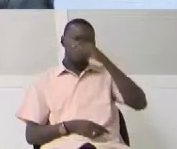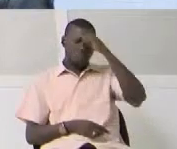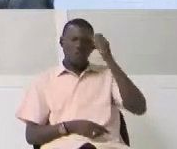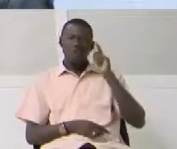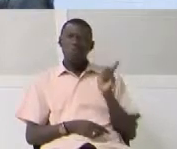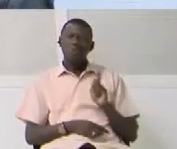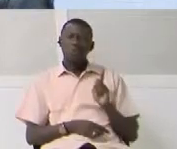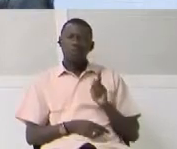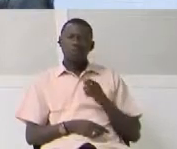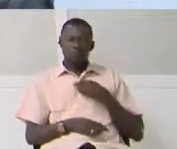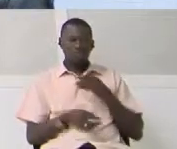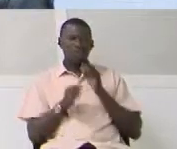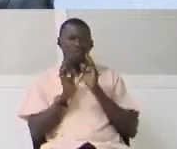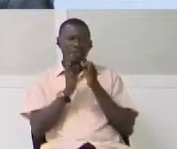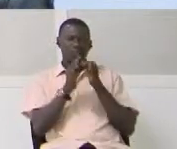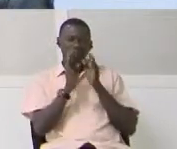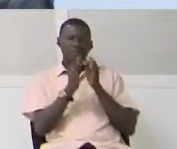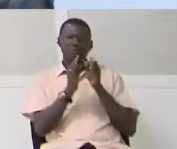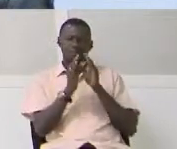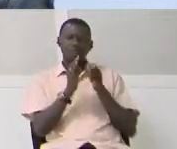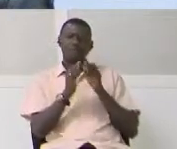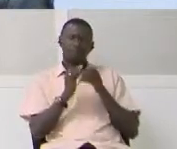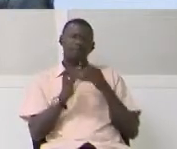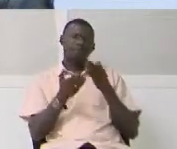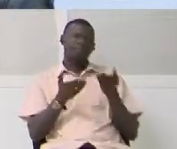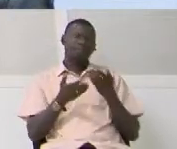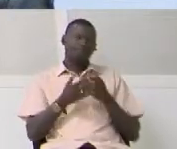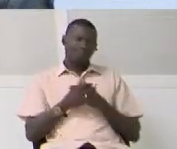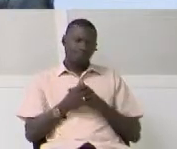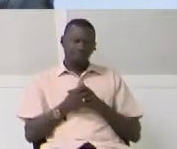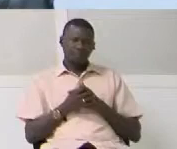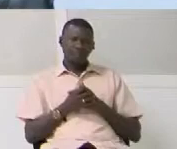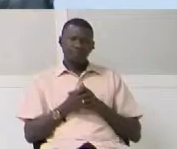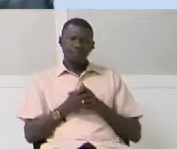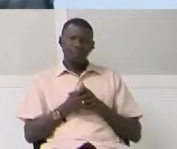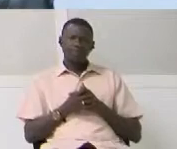He asked me the kind of work I do, and I explained it to him.